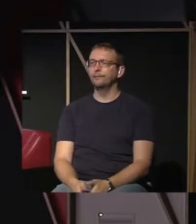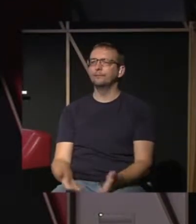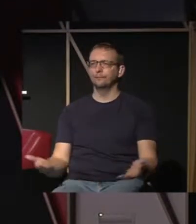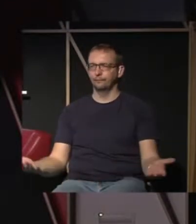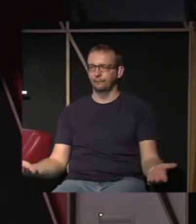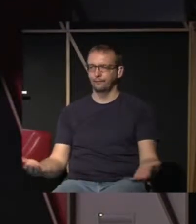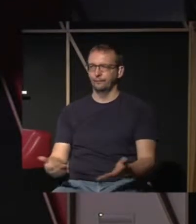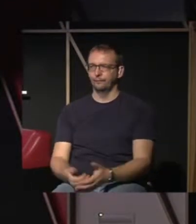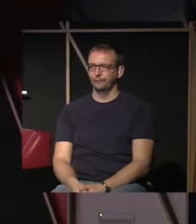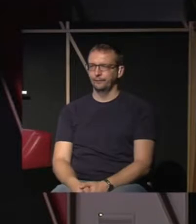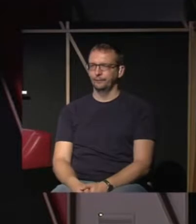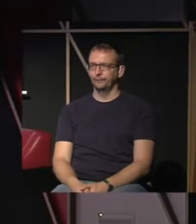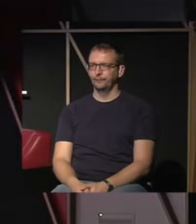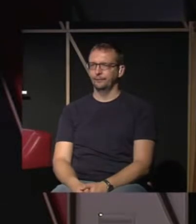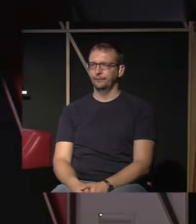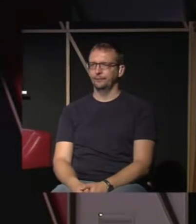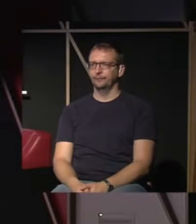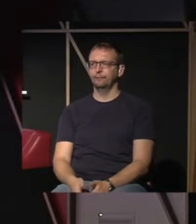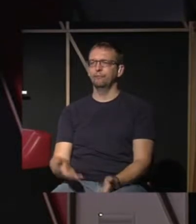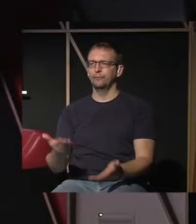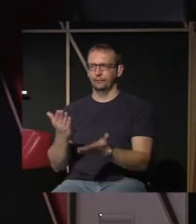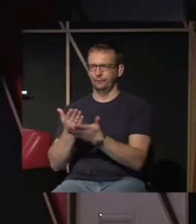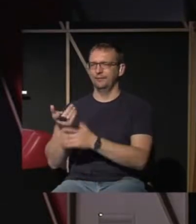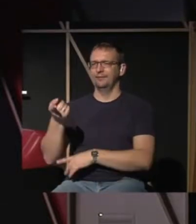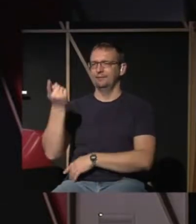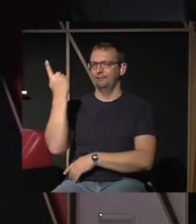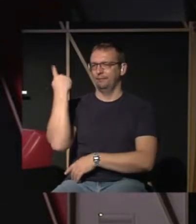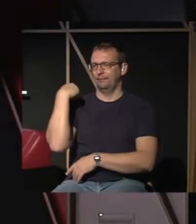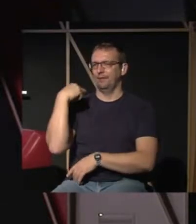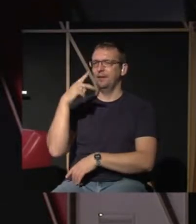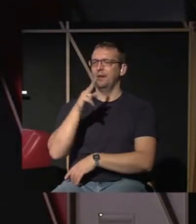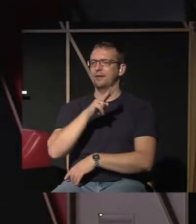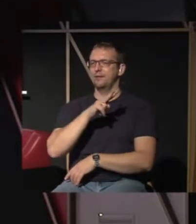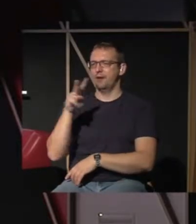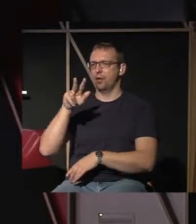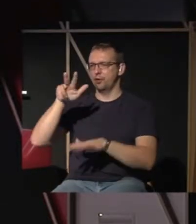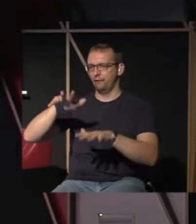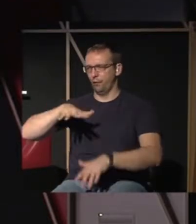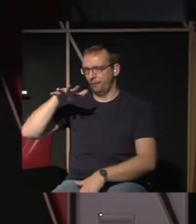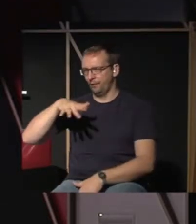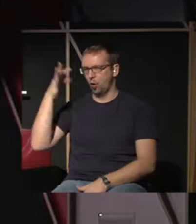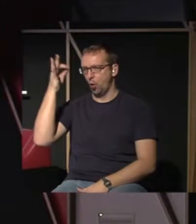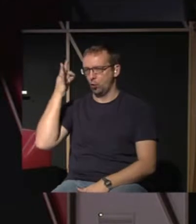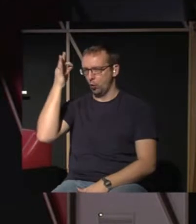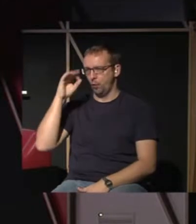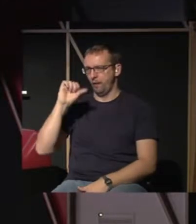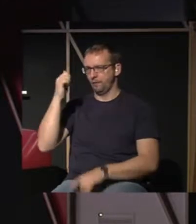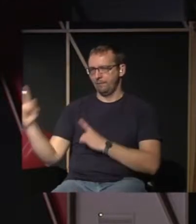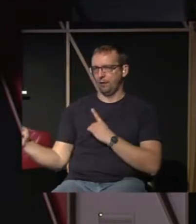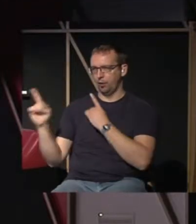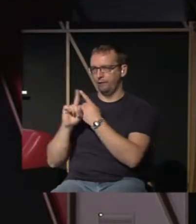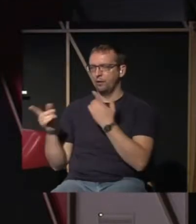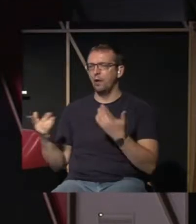So since we met in October 2015, you've supported some amazing changes to the game. Could you tell us a little bit about what has happened